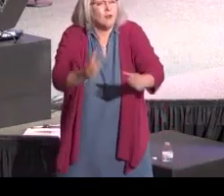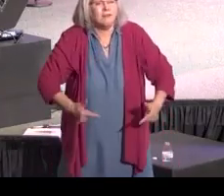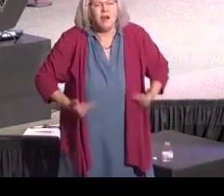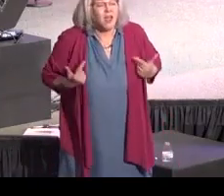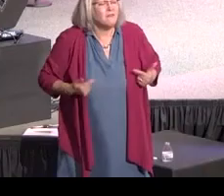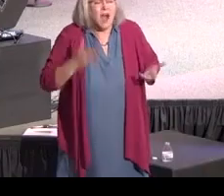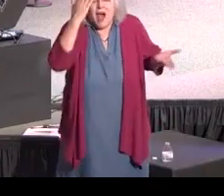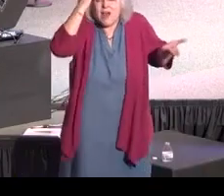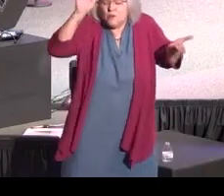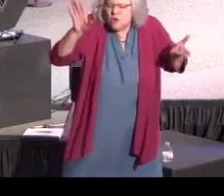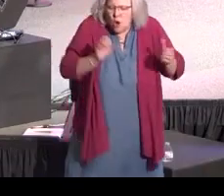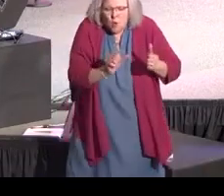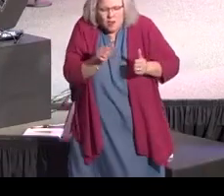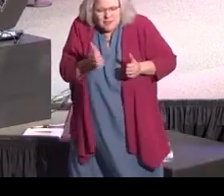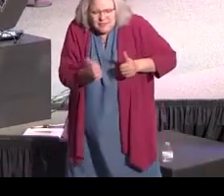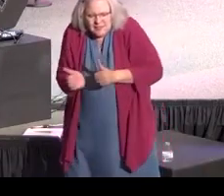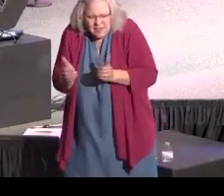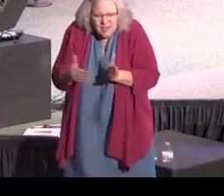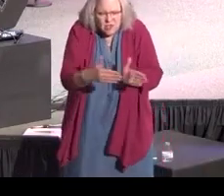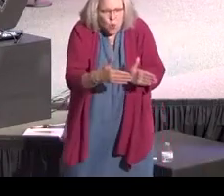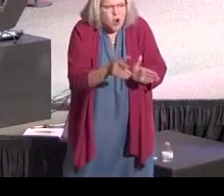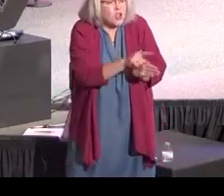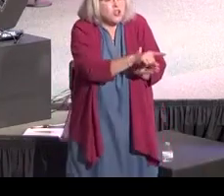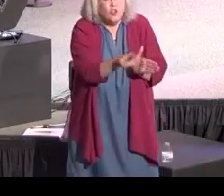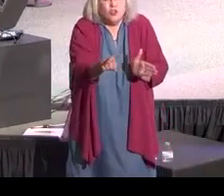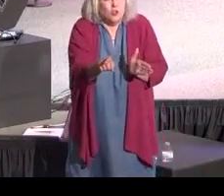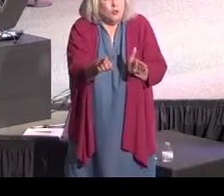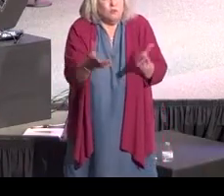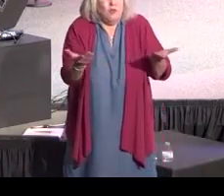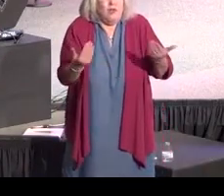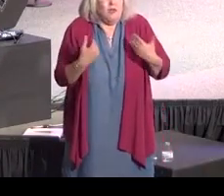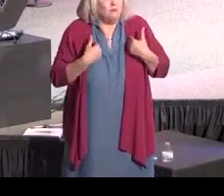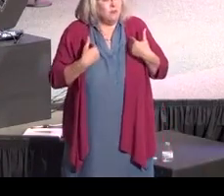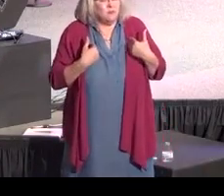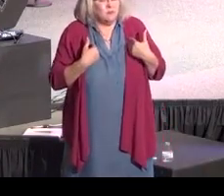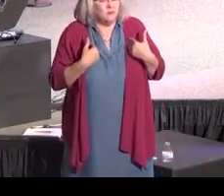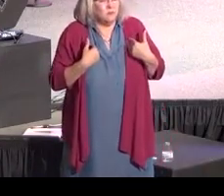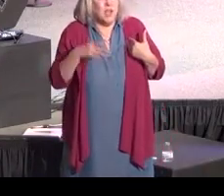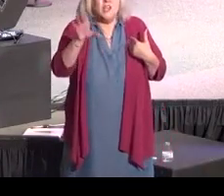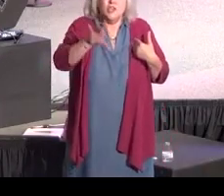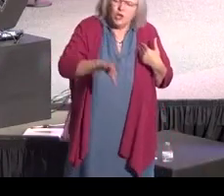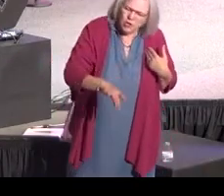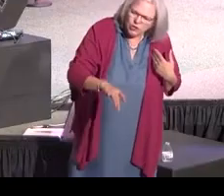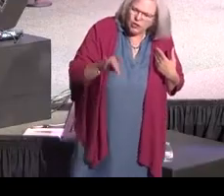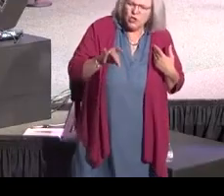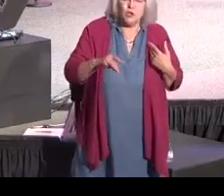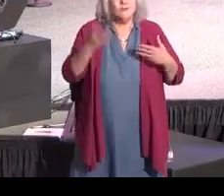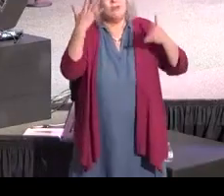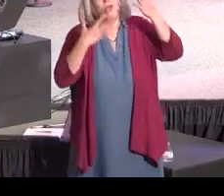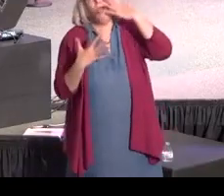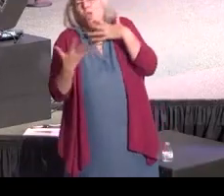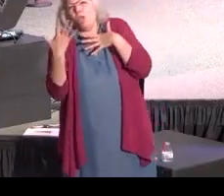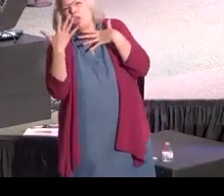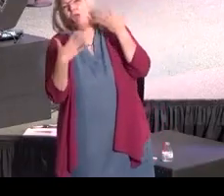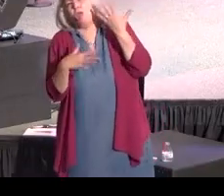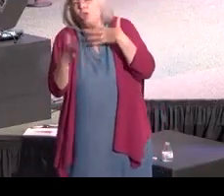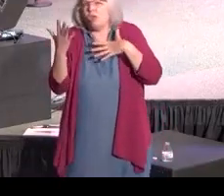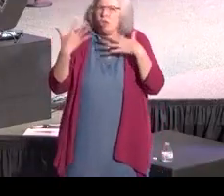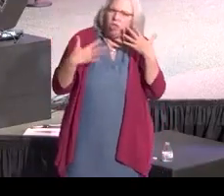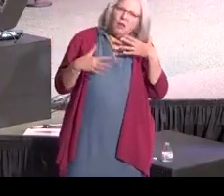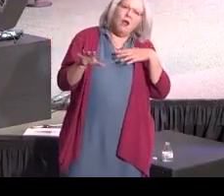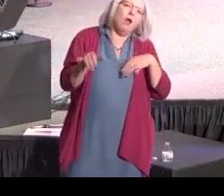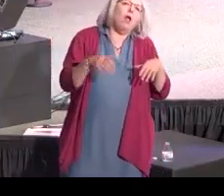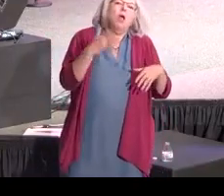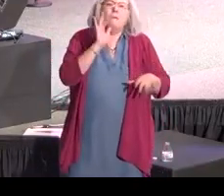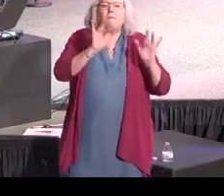on, but Paul had a choice and we have a choice. We could either choose misery and wallow in it and have a